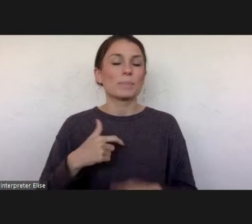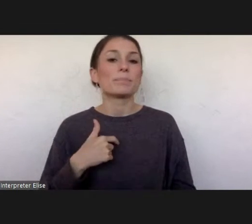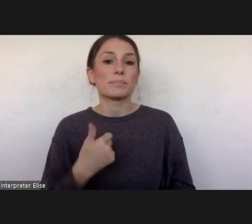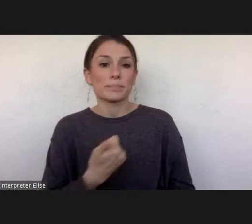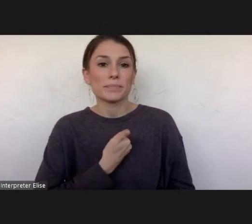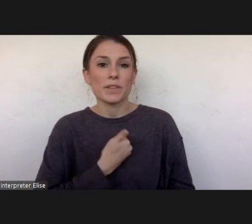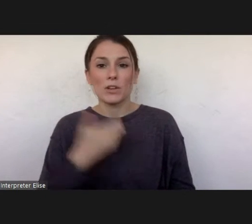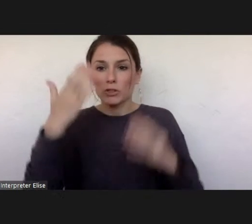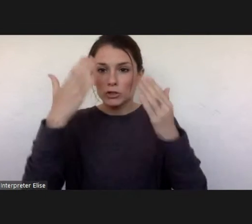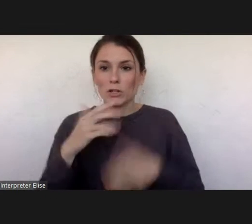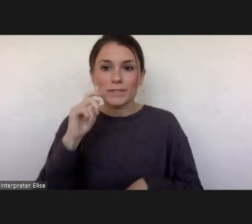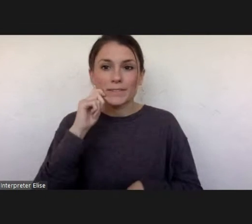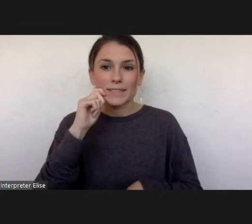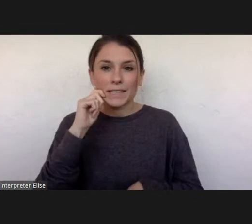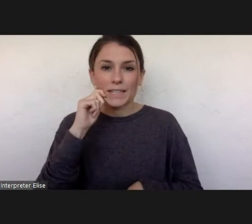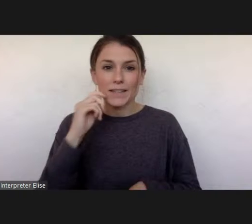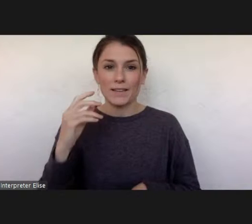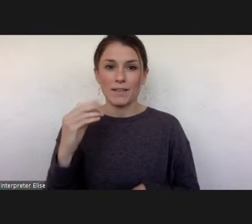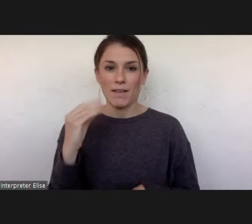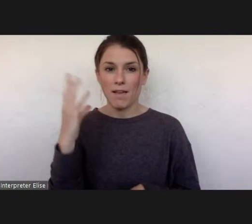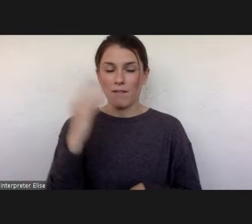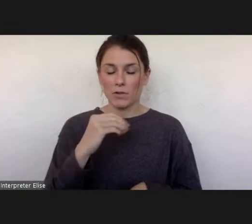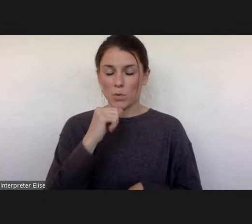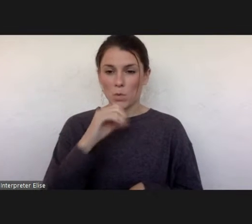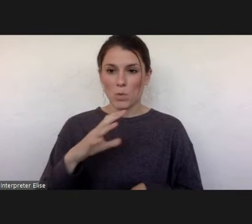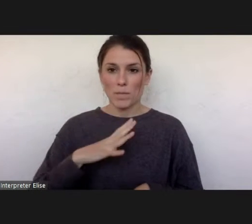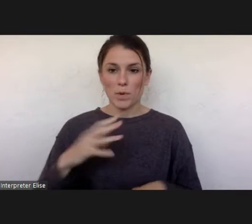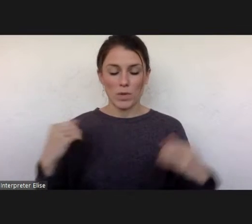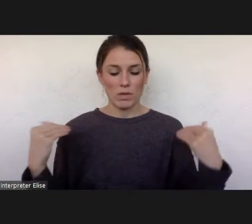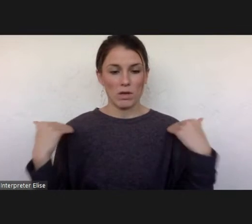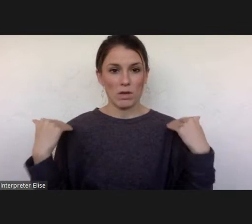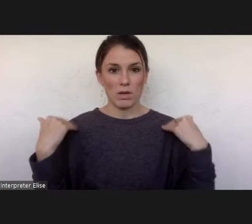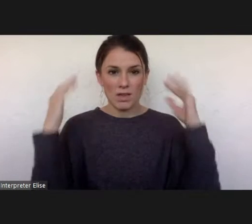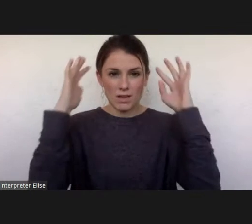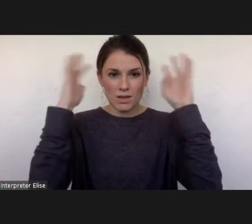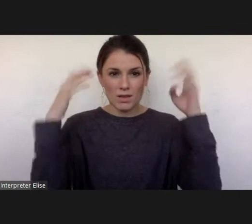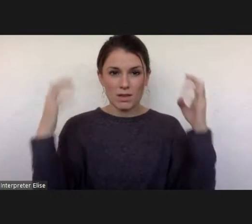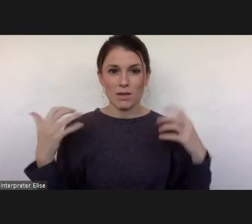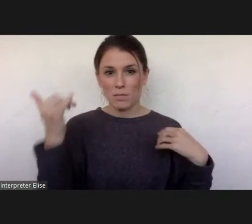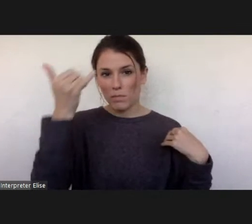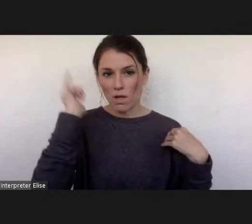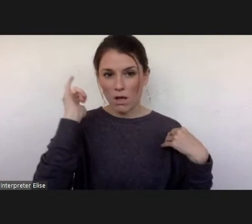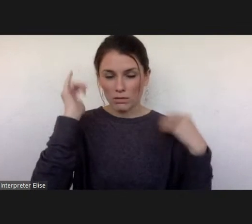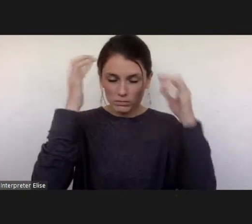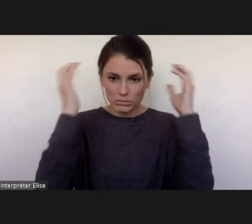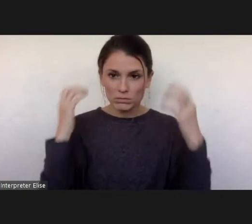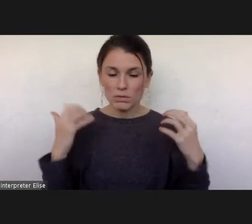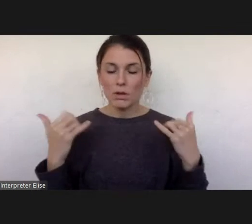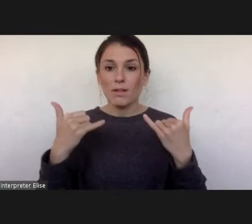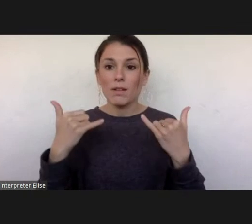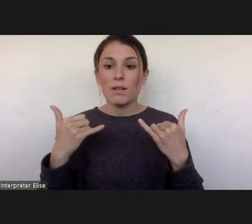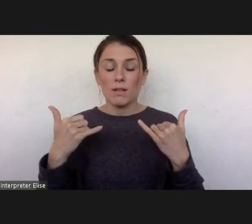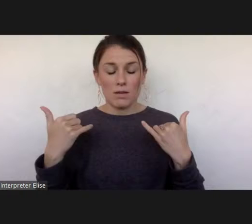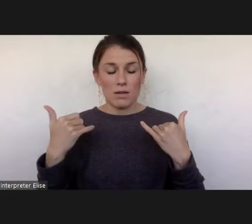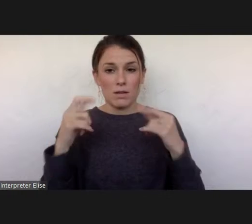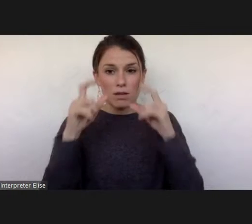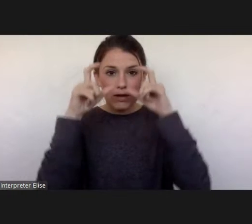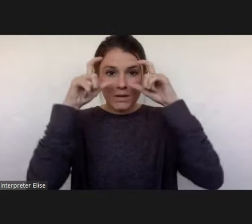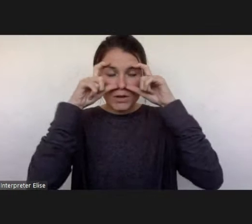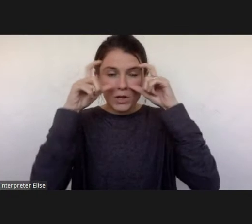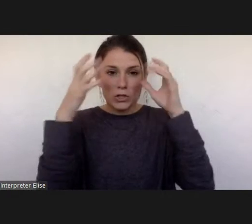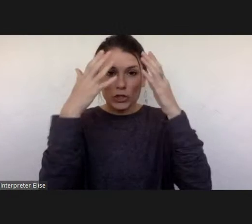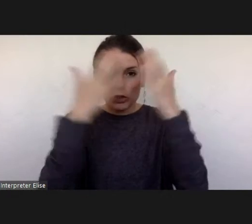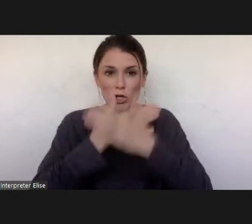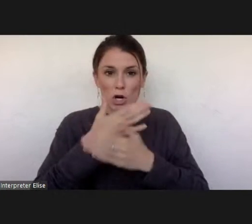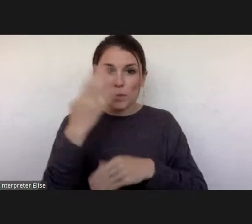with shoulder-length blonde curly hair. I am wearing round, dark blue rimmed glasses and a